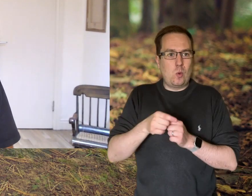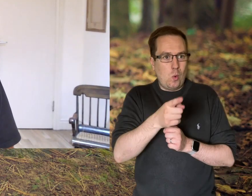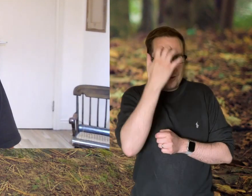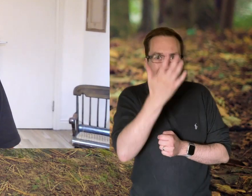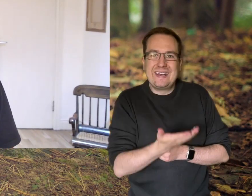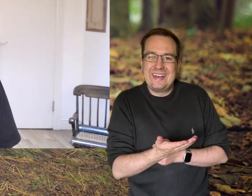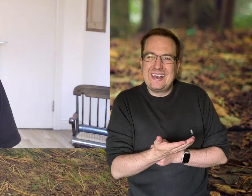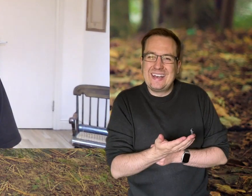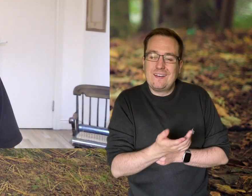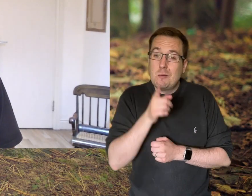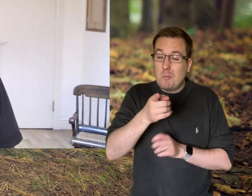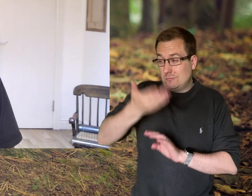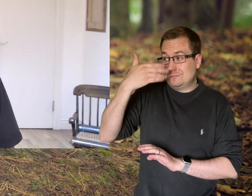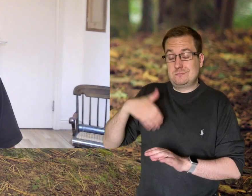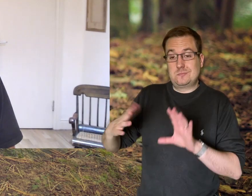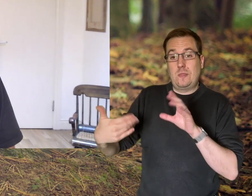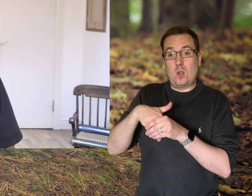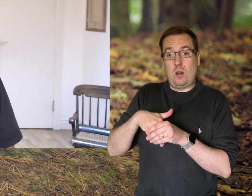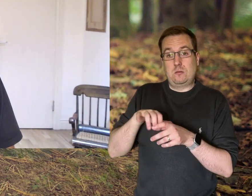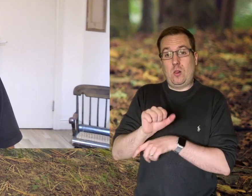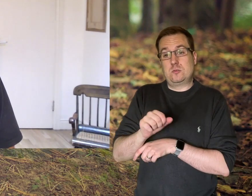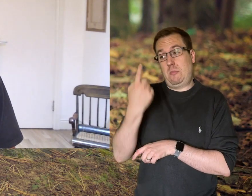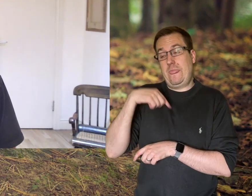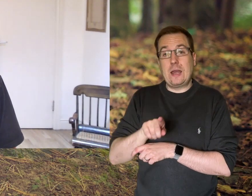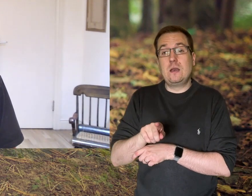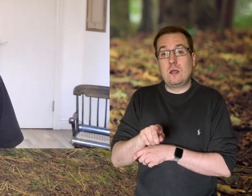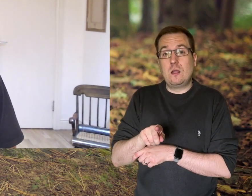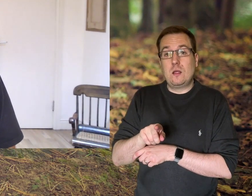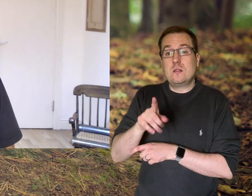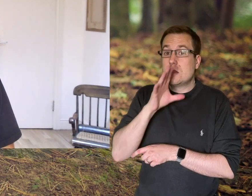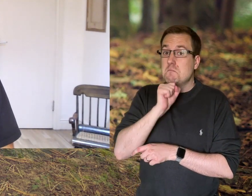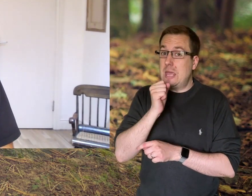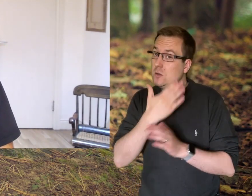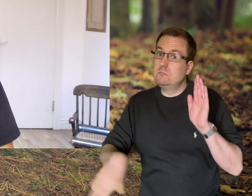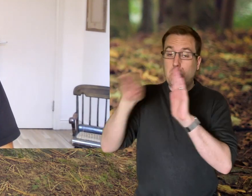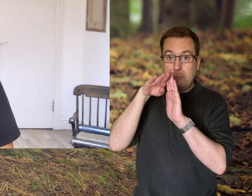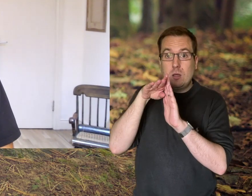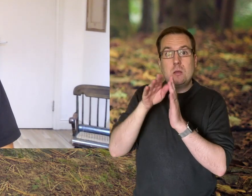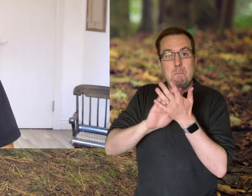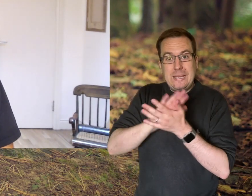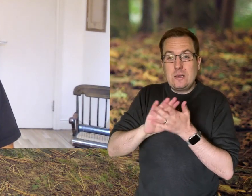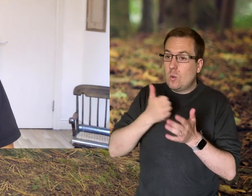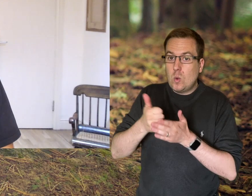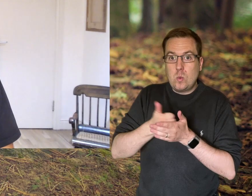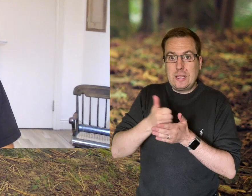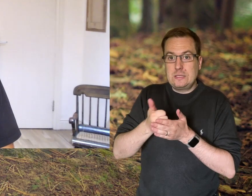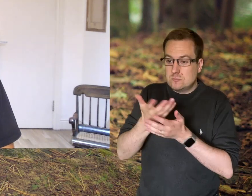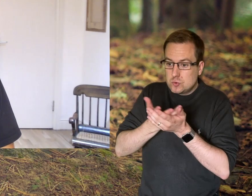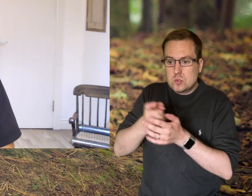no question that it was the men, and it would have been shocking that he addresses the wives first.